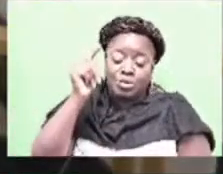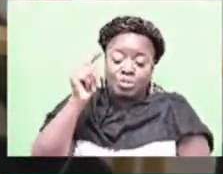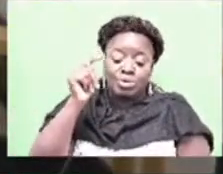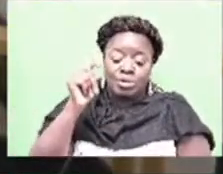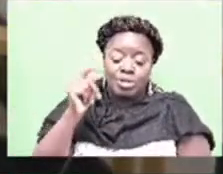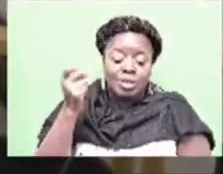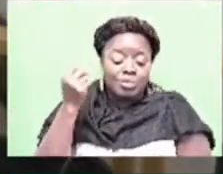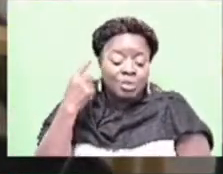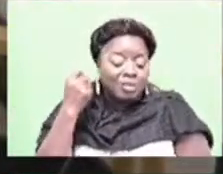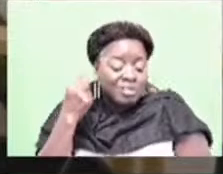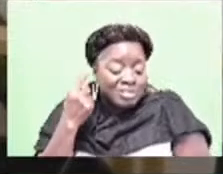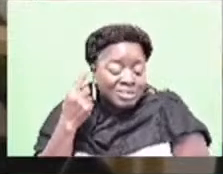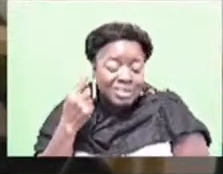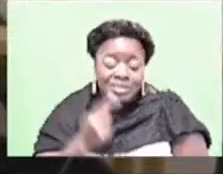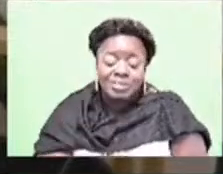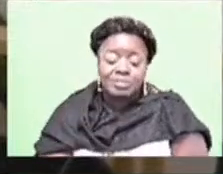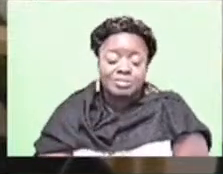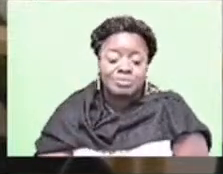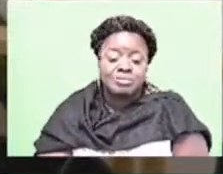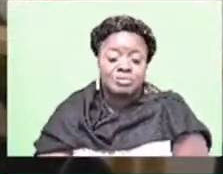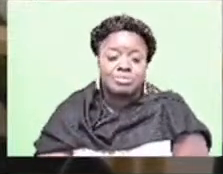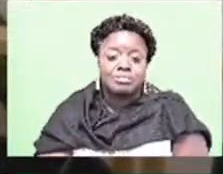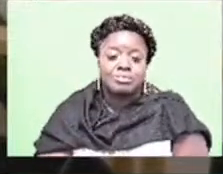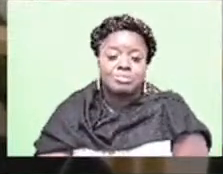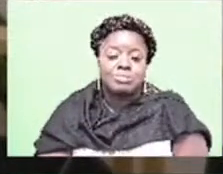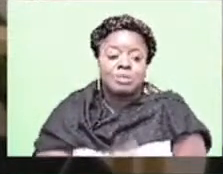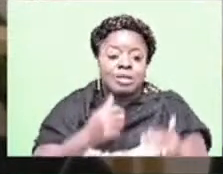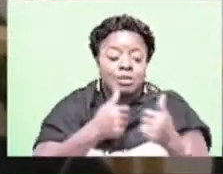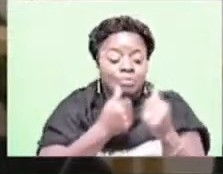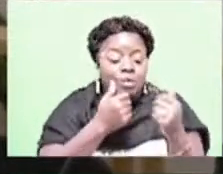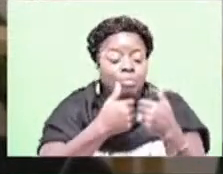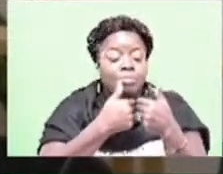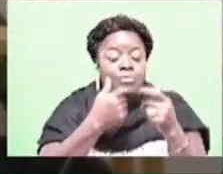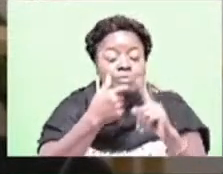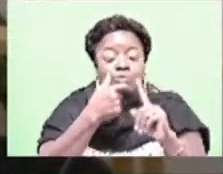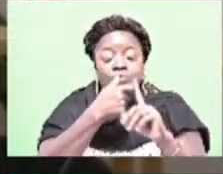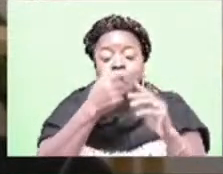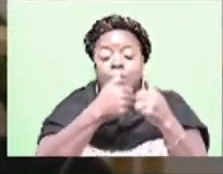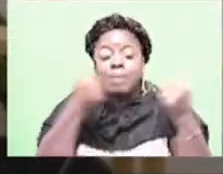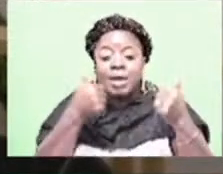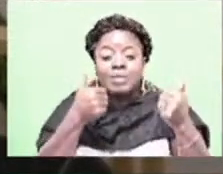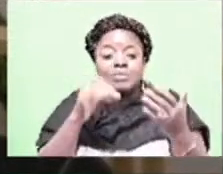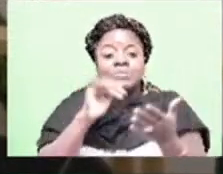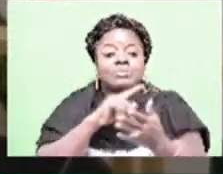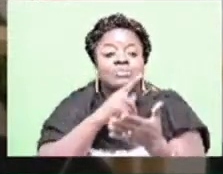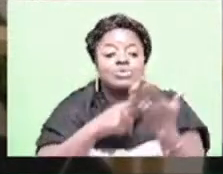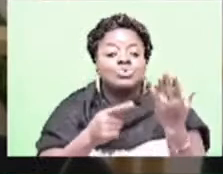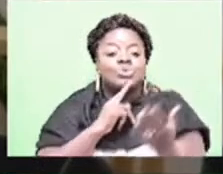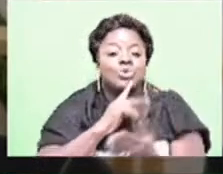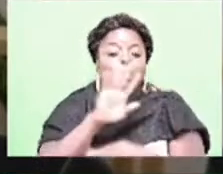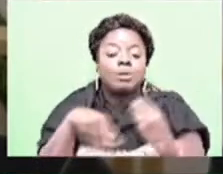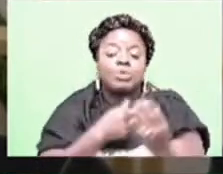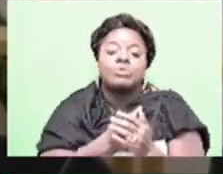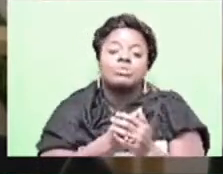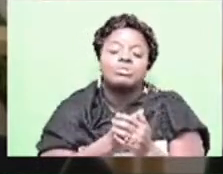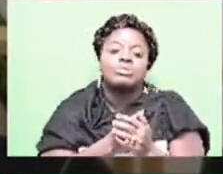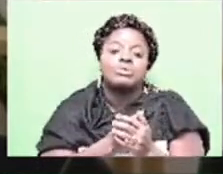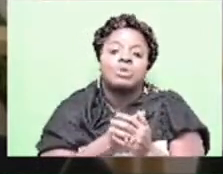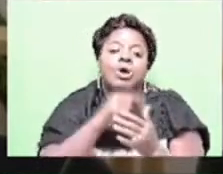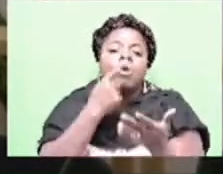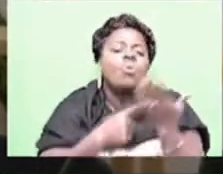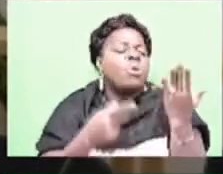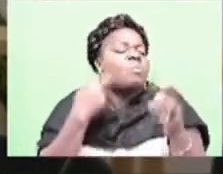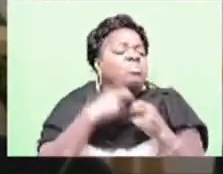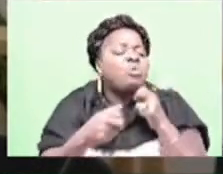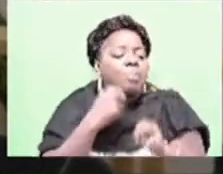far different. And separate and apart from what is contained in this clause 105C1, one of the challenges will also